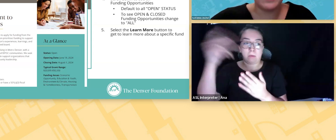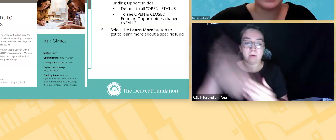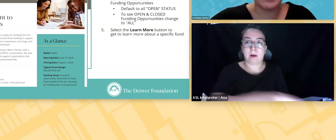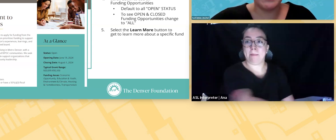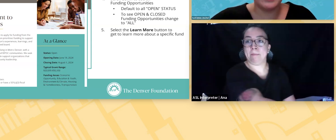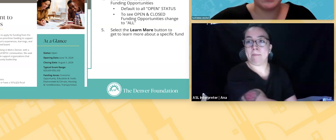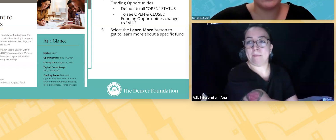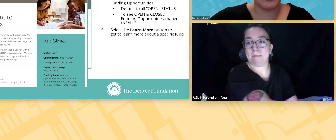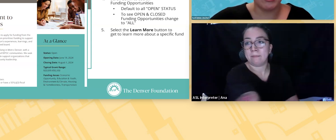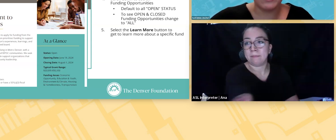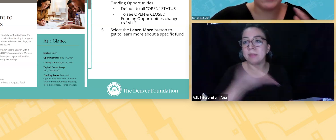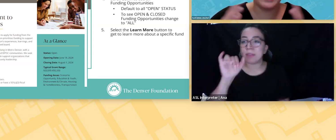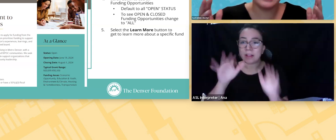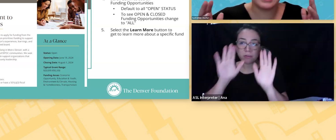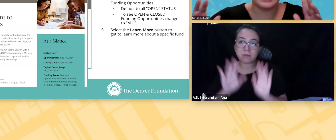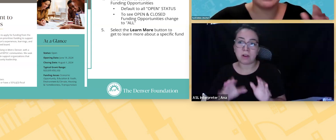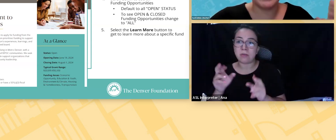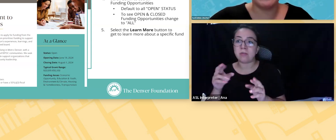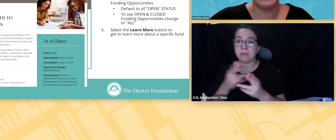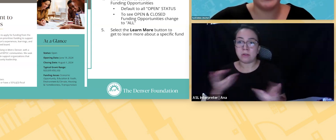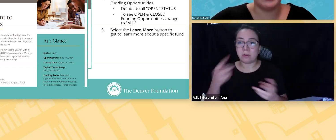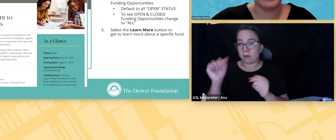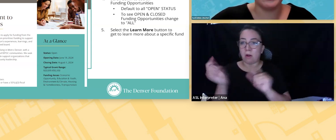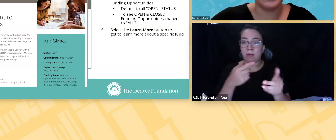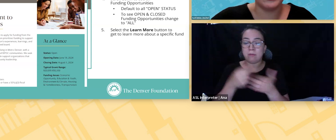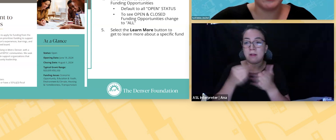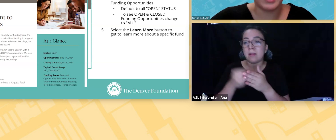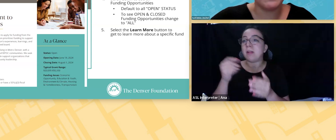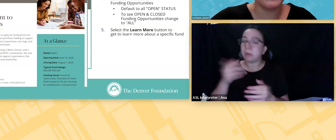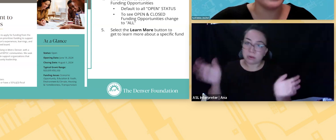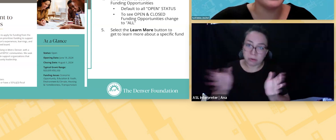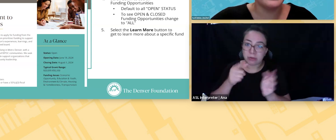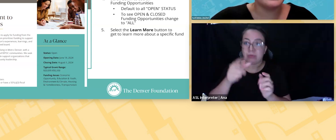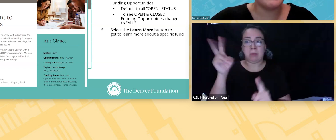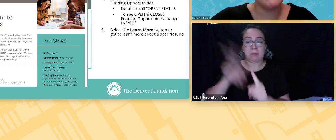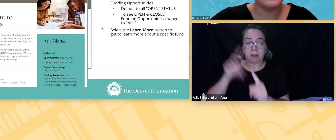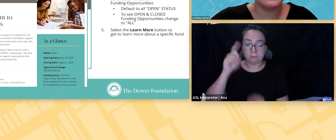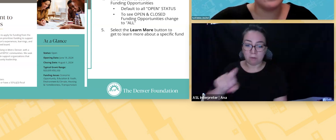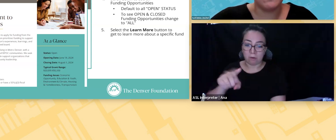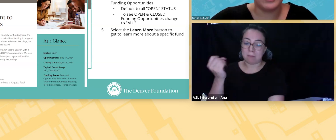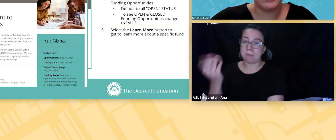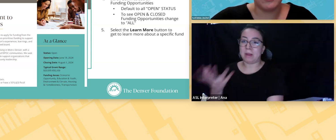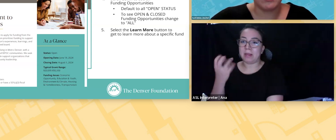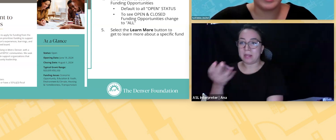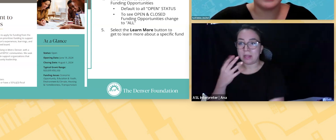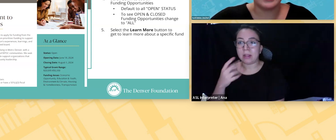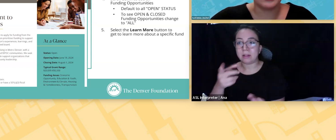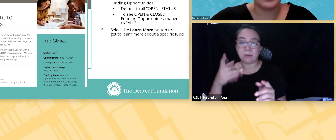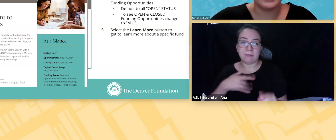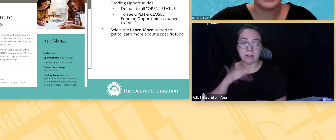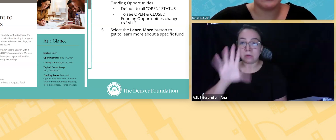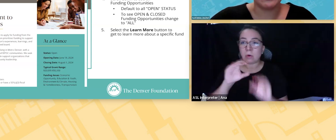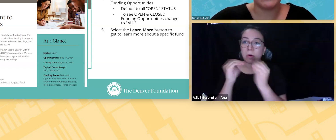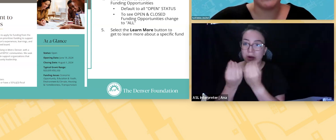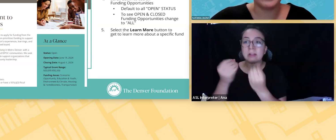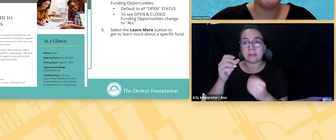So that's a great resource for all of our funds. Like Desa mentioned, we encourage you to apply for as many funds as you feel your